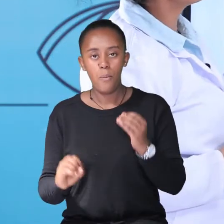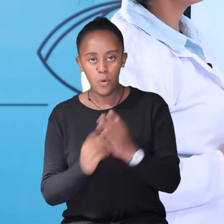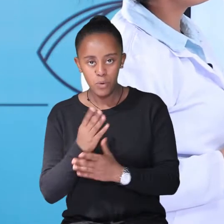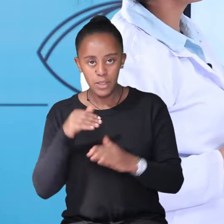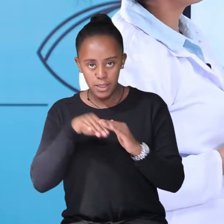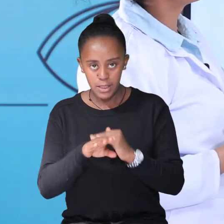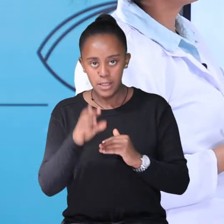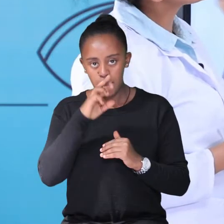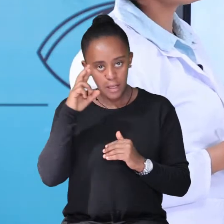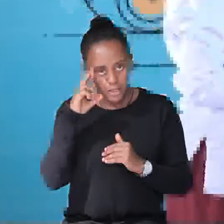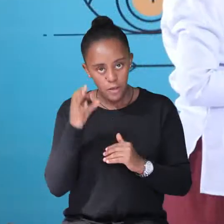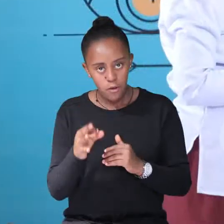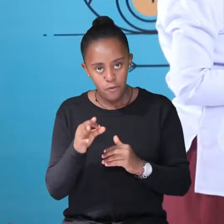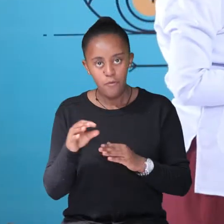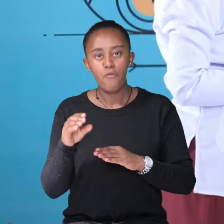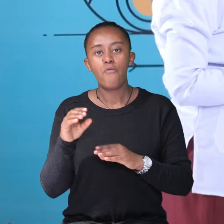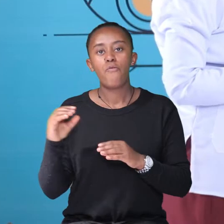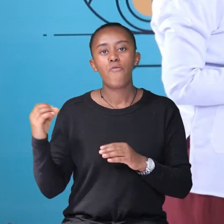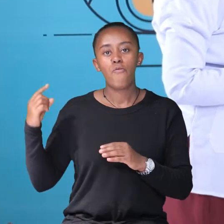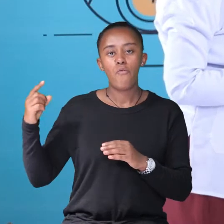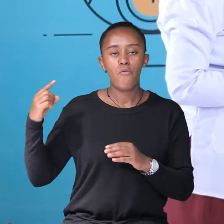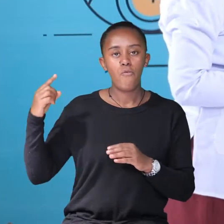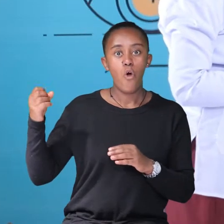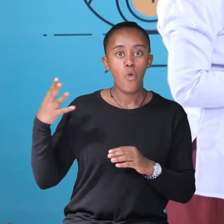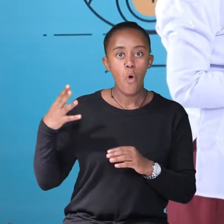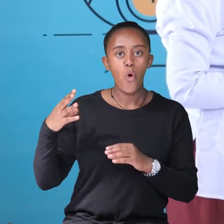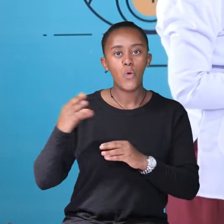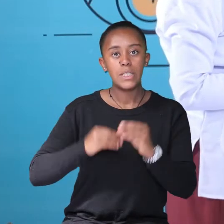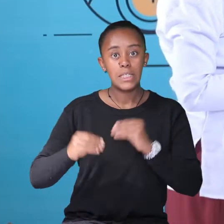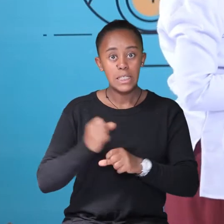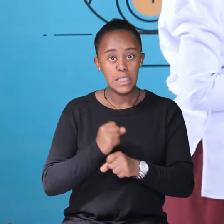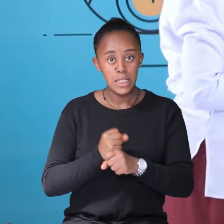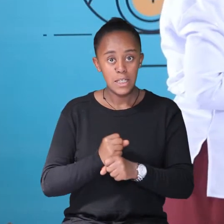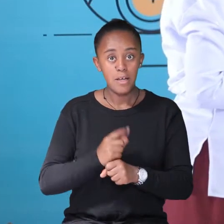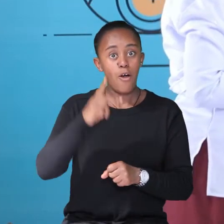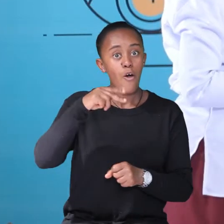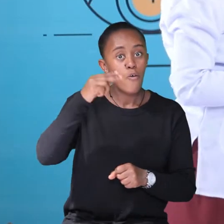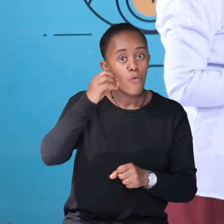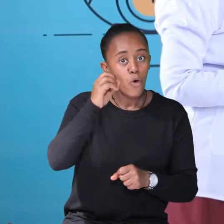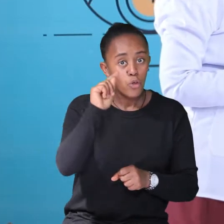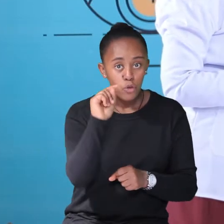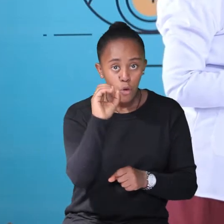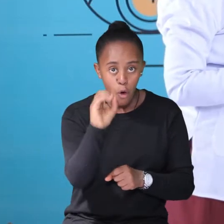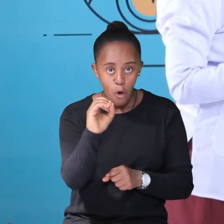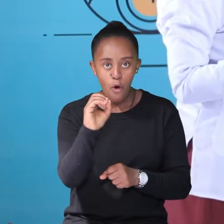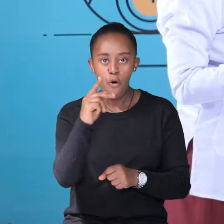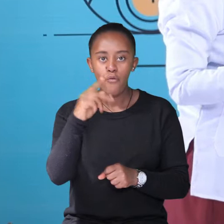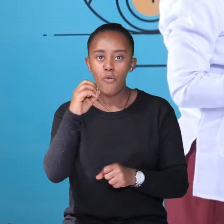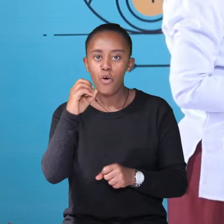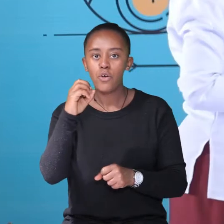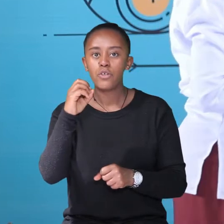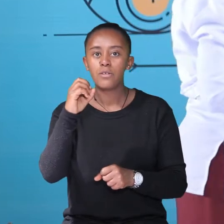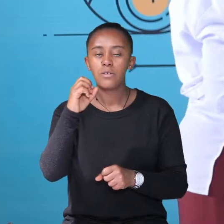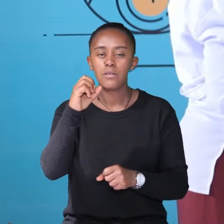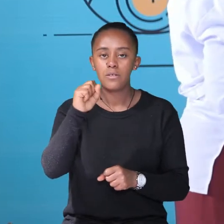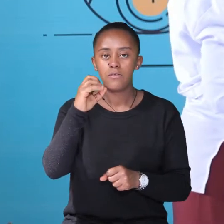produced in case of photosynthesis by a process known as photophosphorylation. But it is found that there are two types